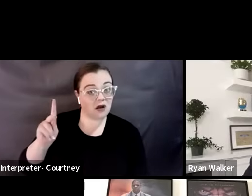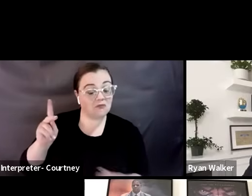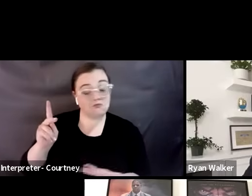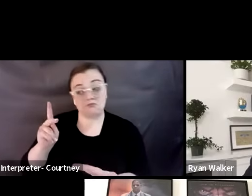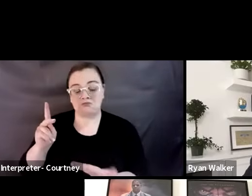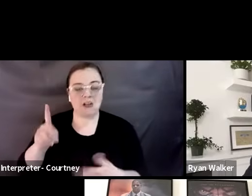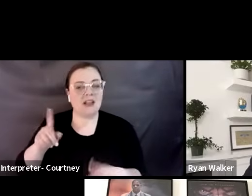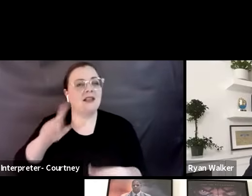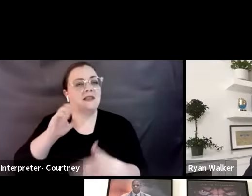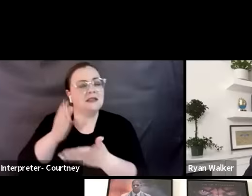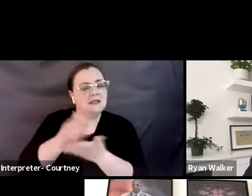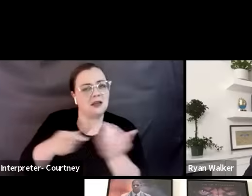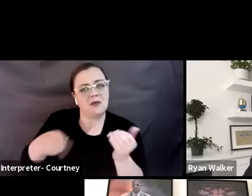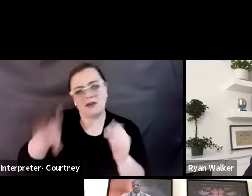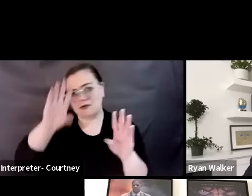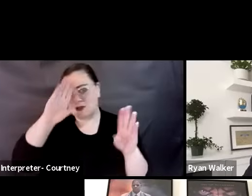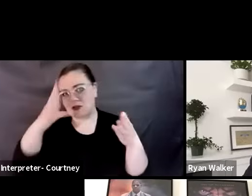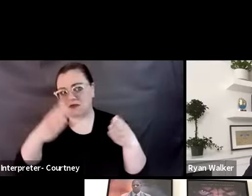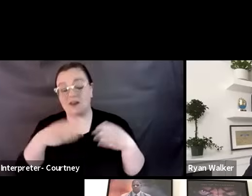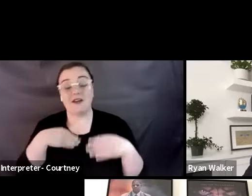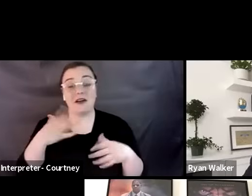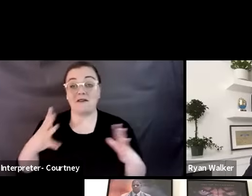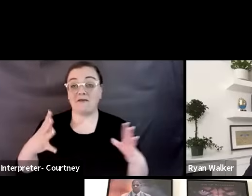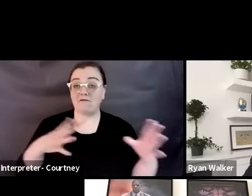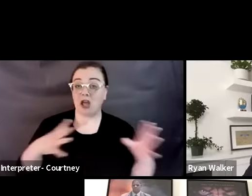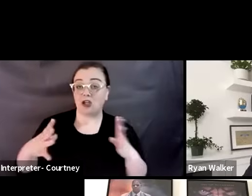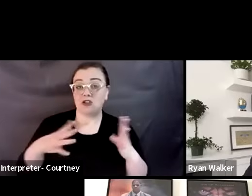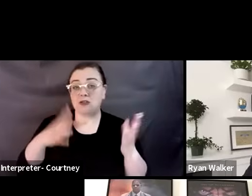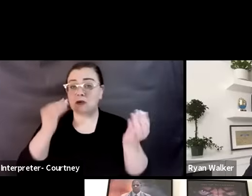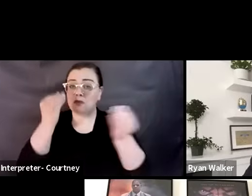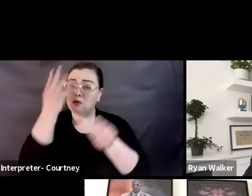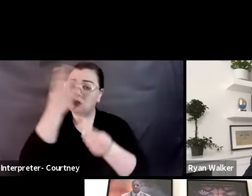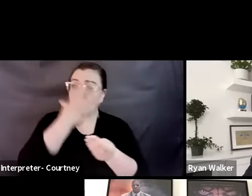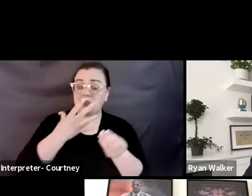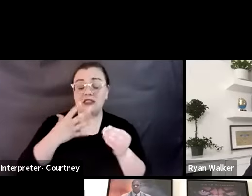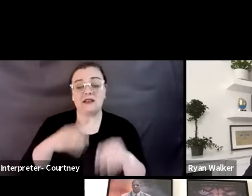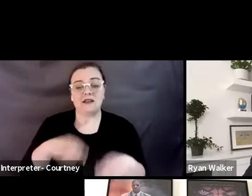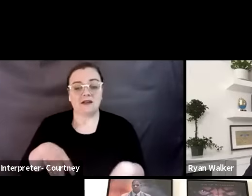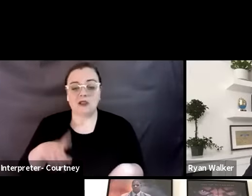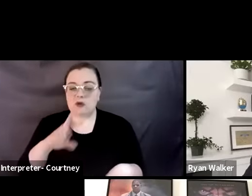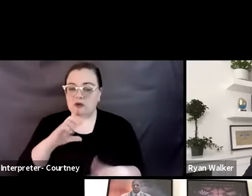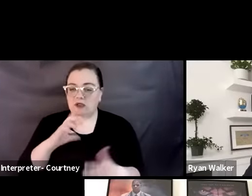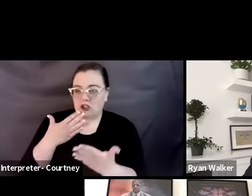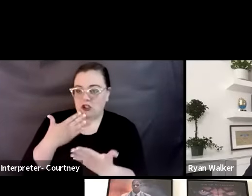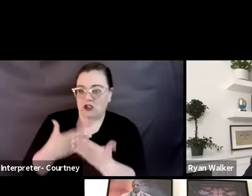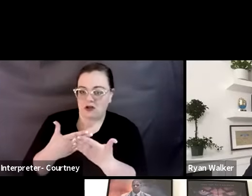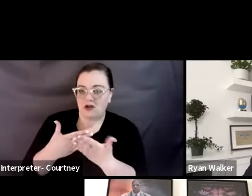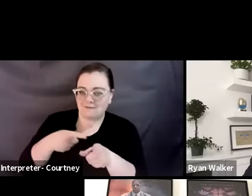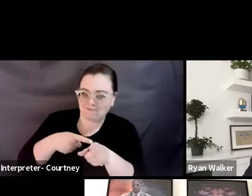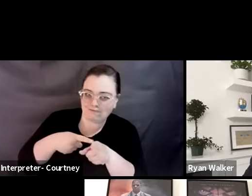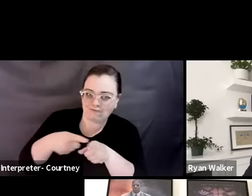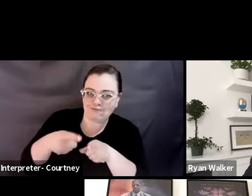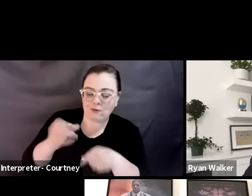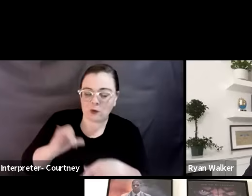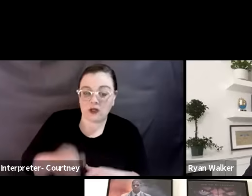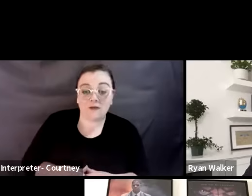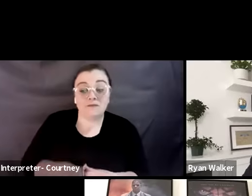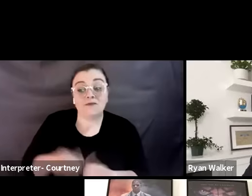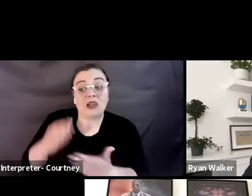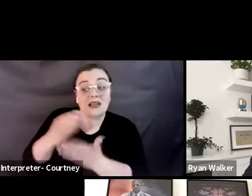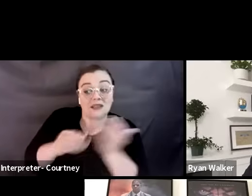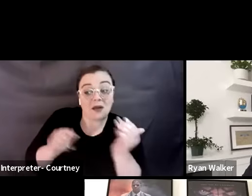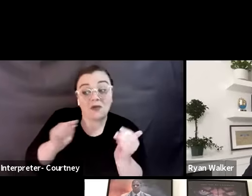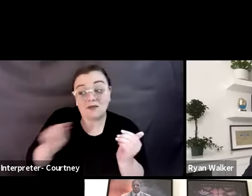beauty, which is also really busy and lucrative, as Jennifer will tell you. And some of them are real